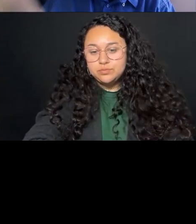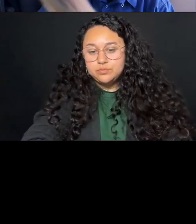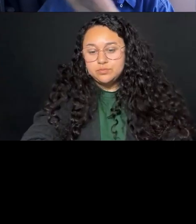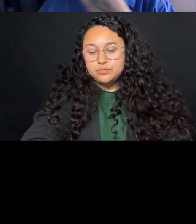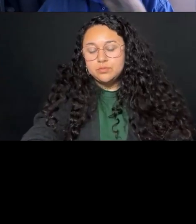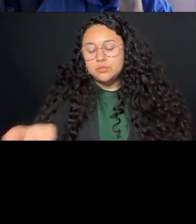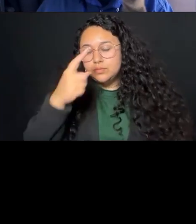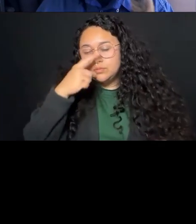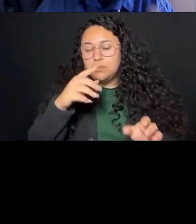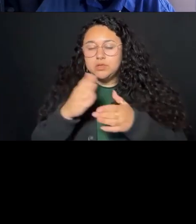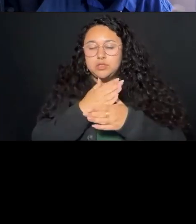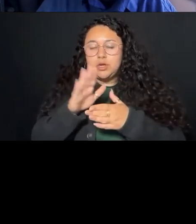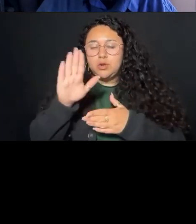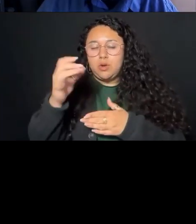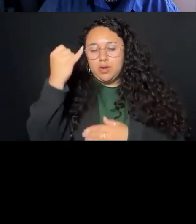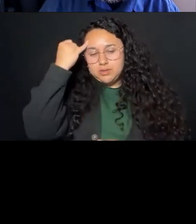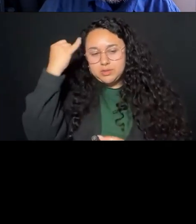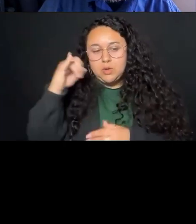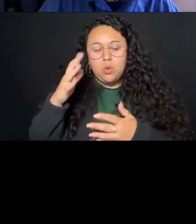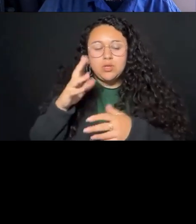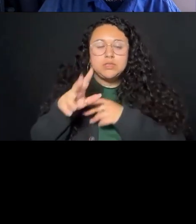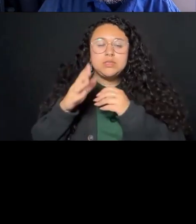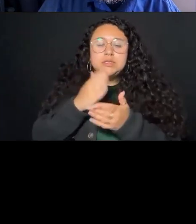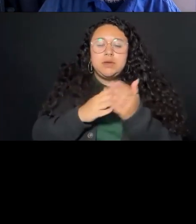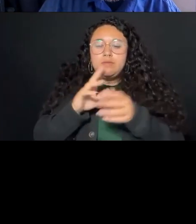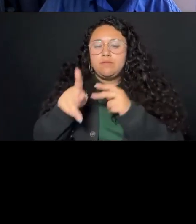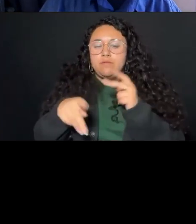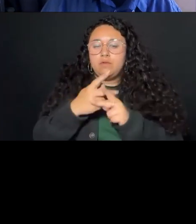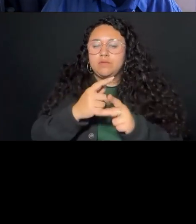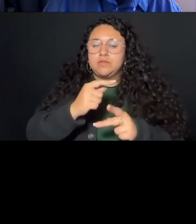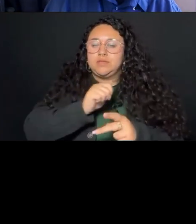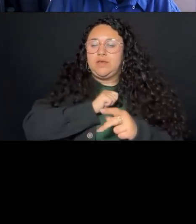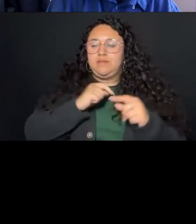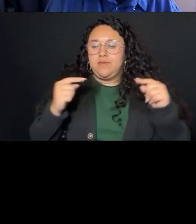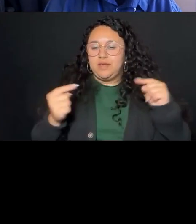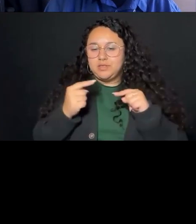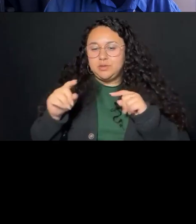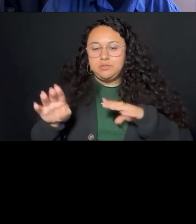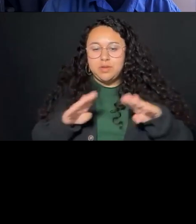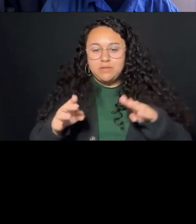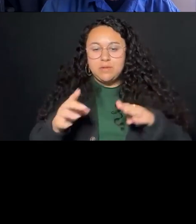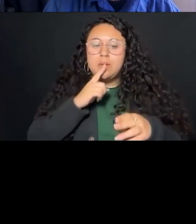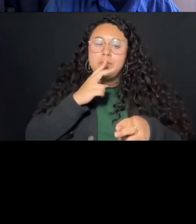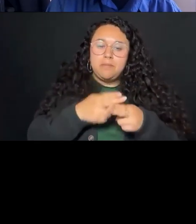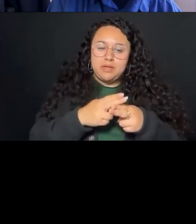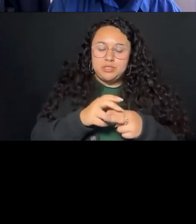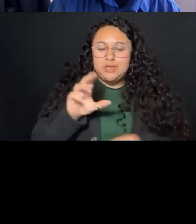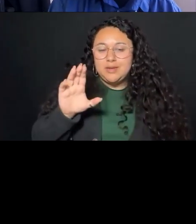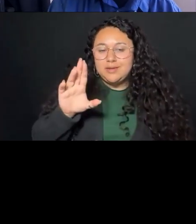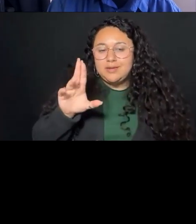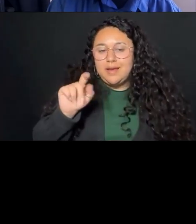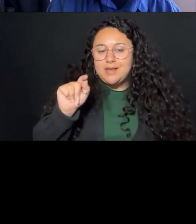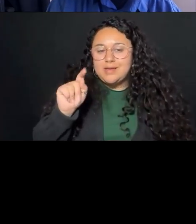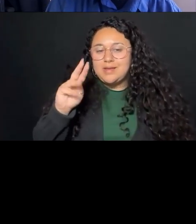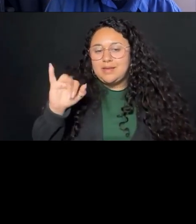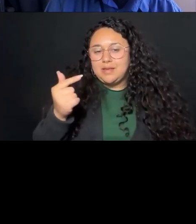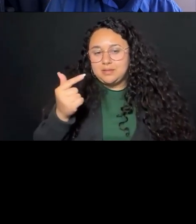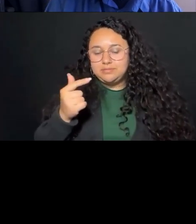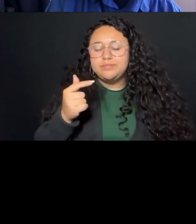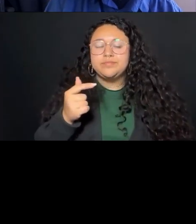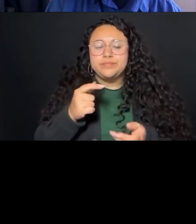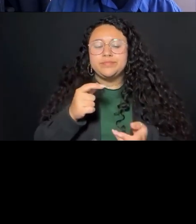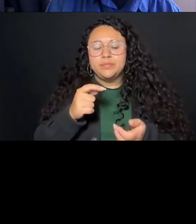some forms of self-injuring behavior? I just mentioned one, which is cutting, which is probably what most of us think about when we think about